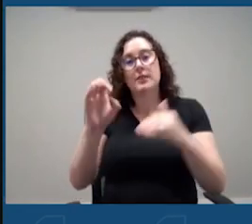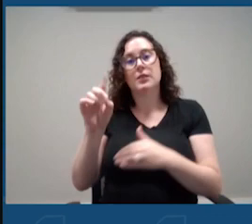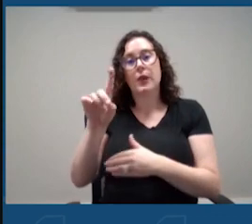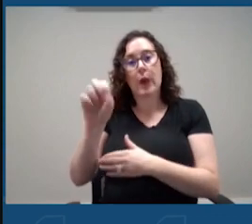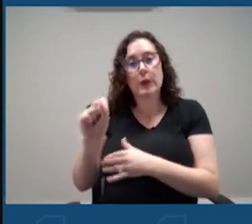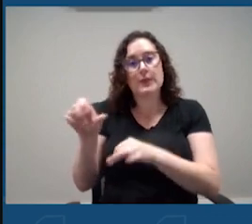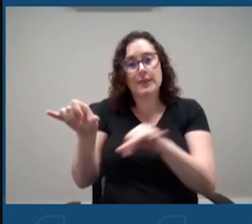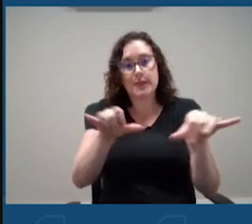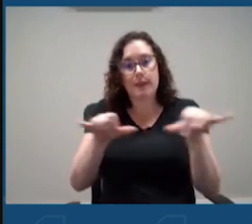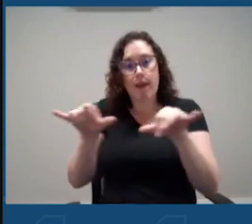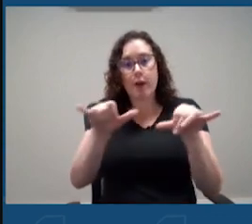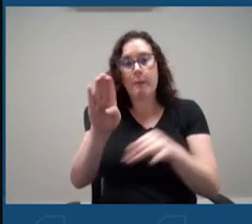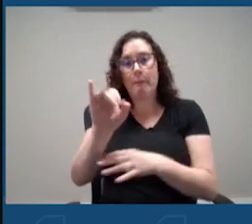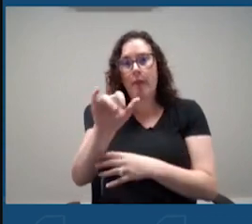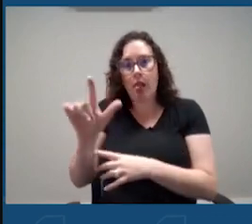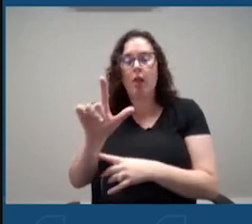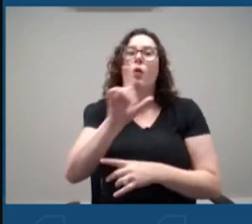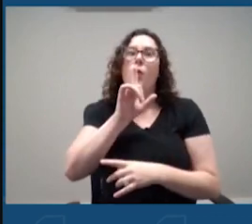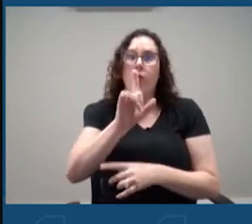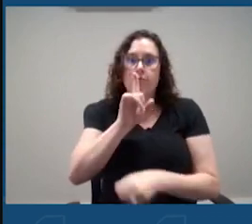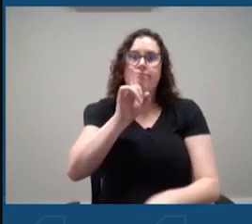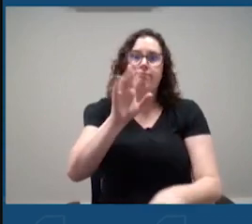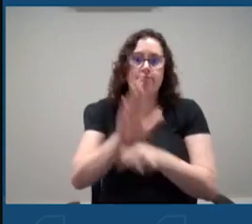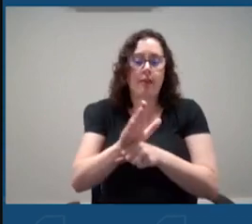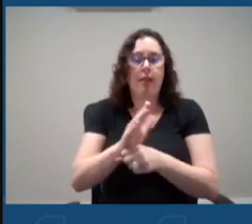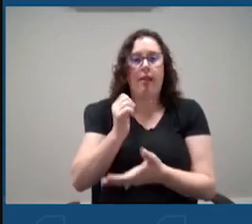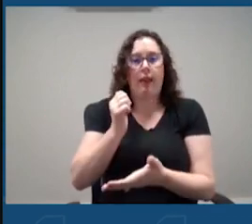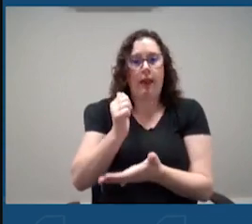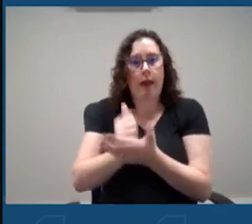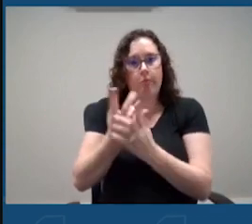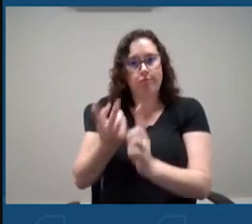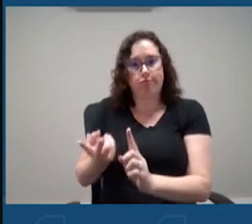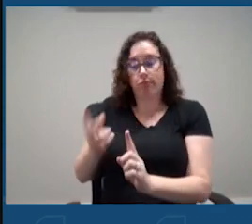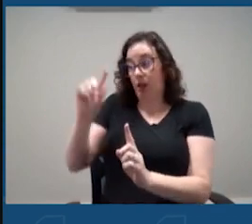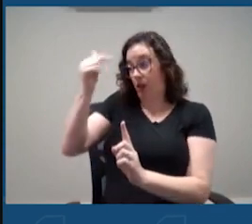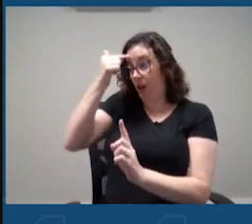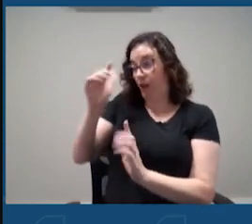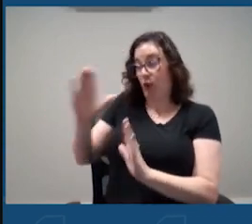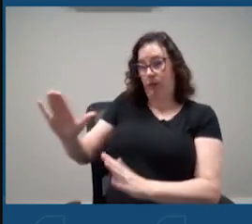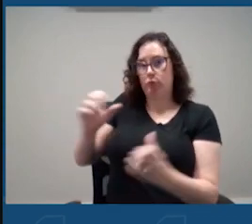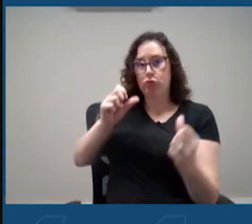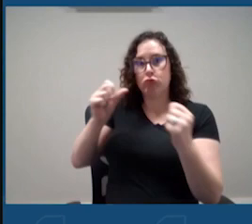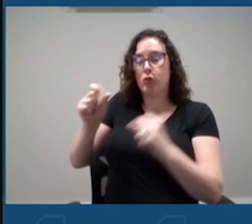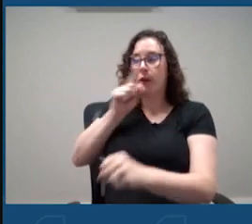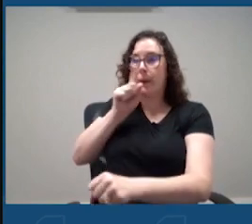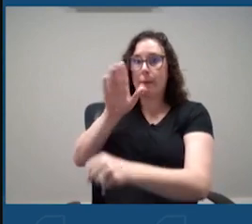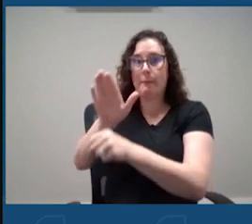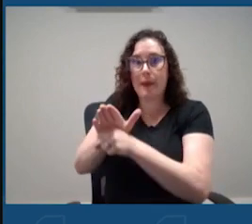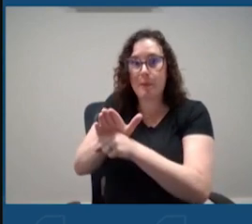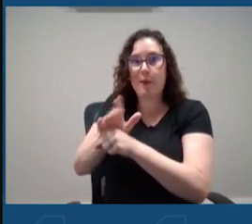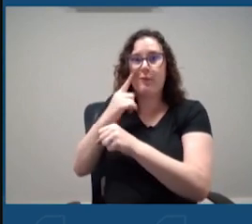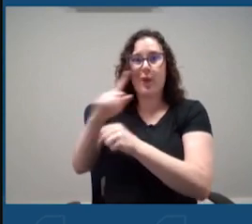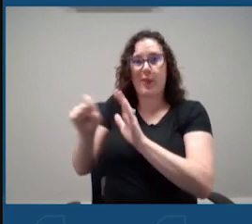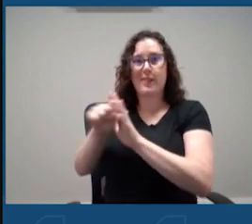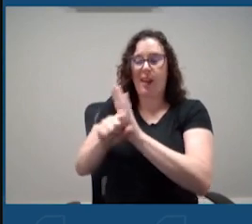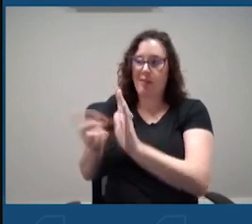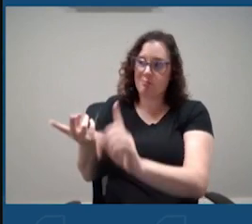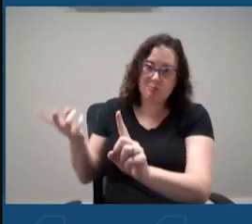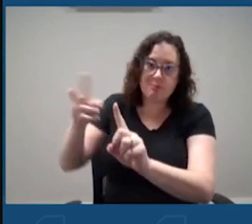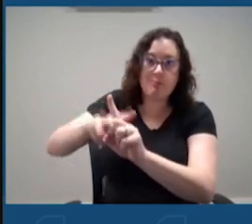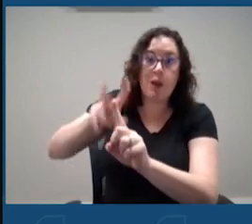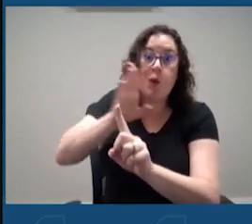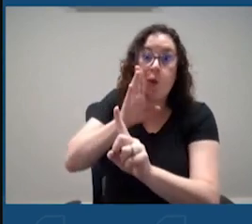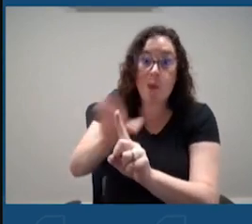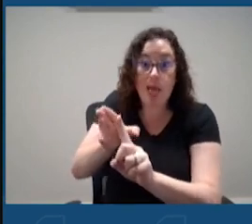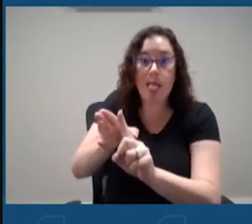really going to help implement the governor's bold commitment in her State of the State to